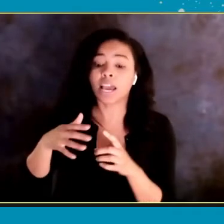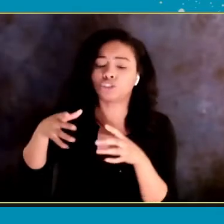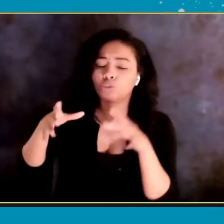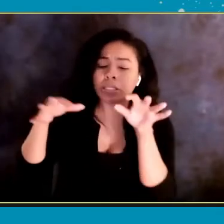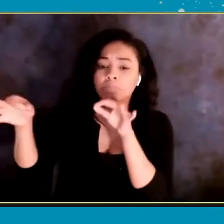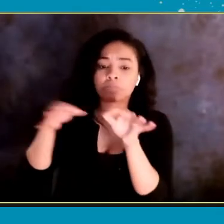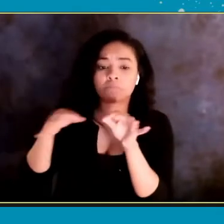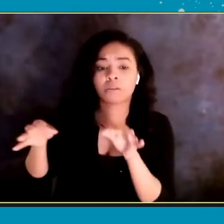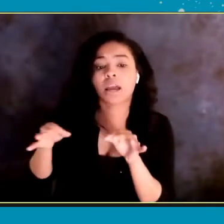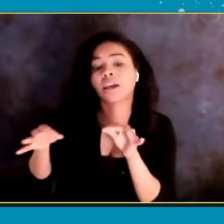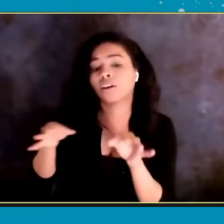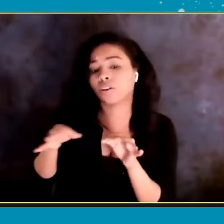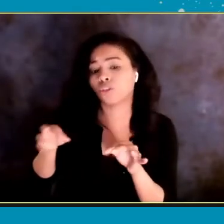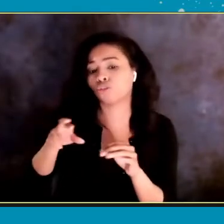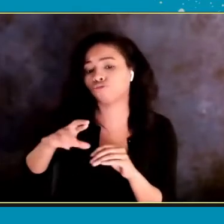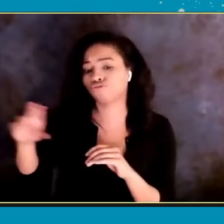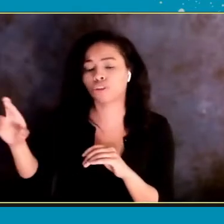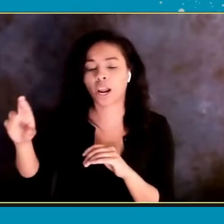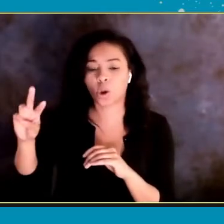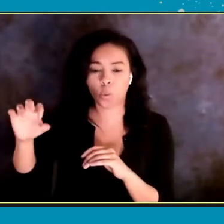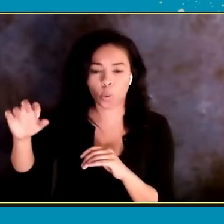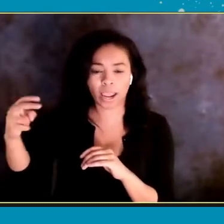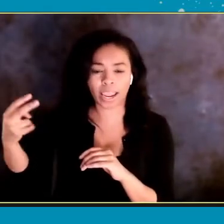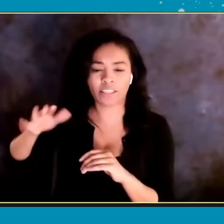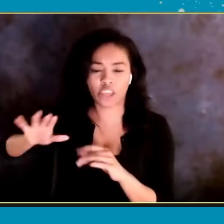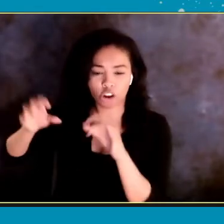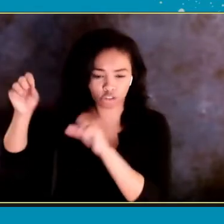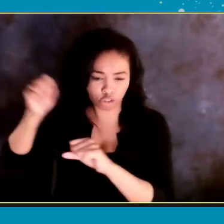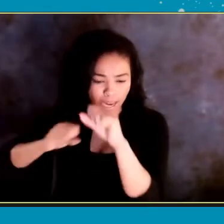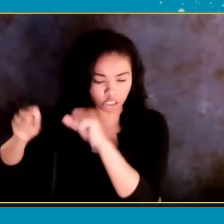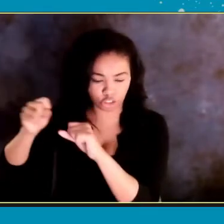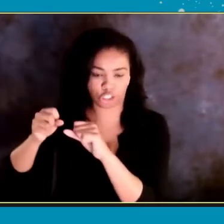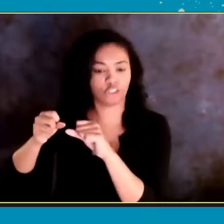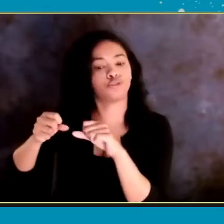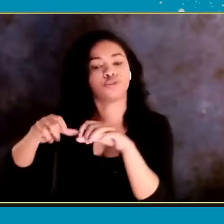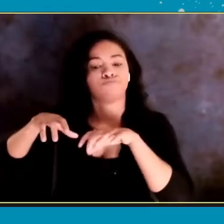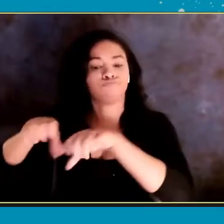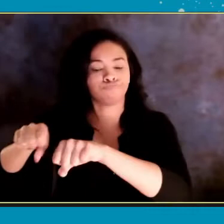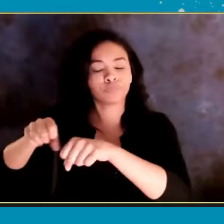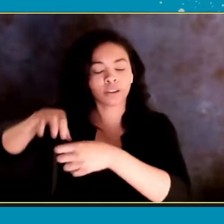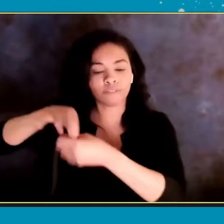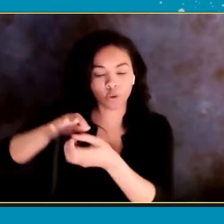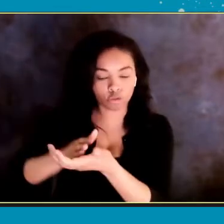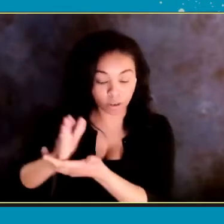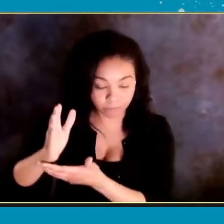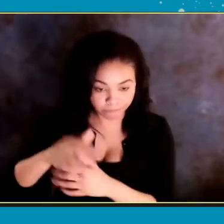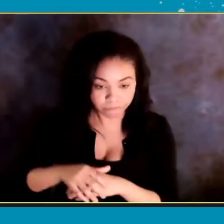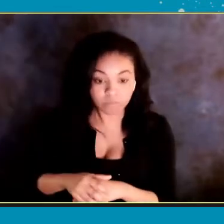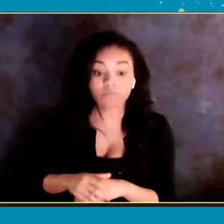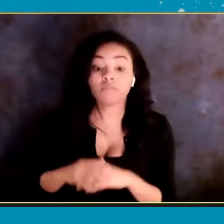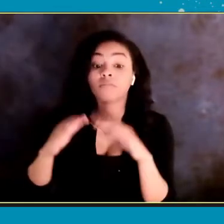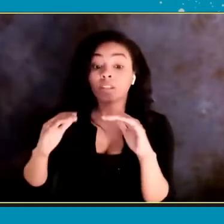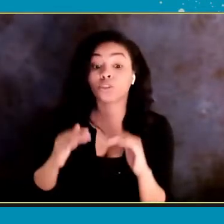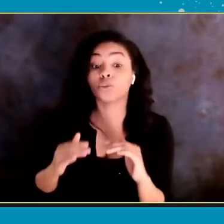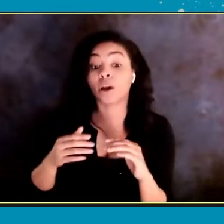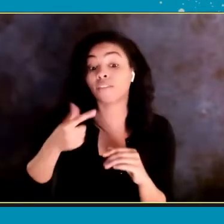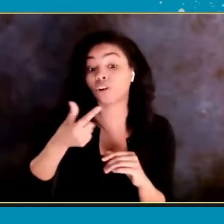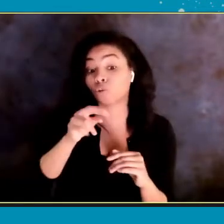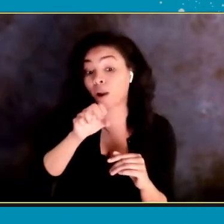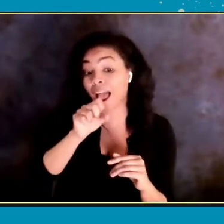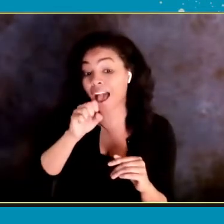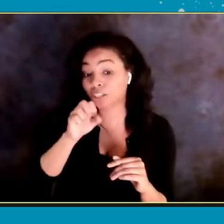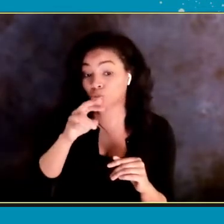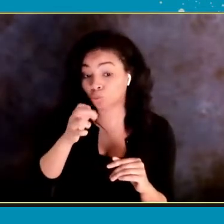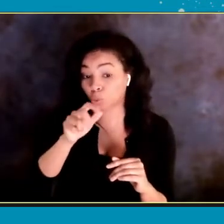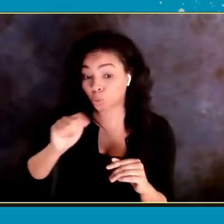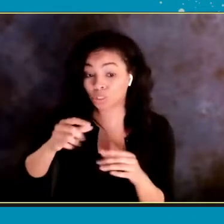voting rights. Then we'll have grassroots leaders from Georgia, Texas, and Tennessee talk about the efforts to undermine voting rights in